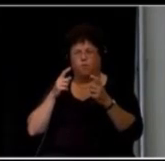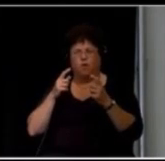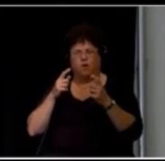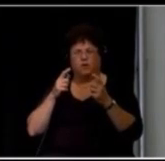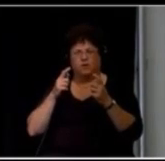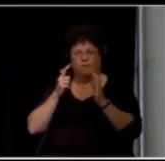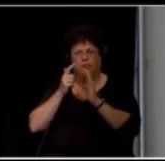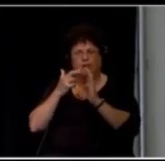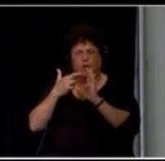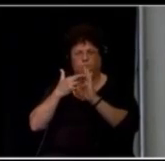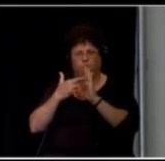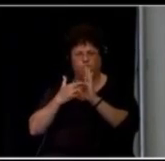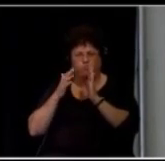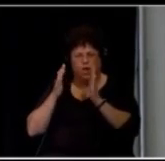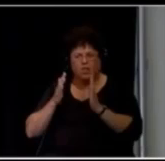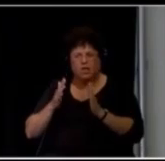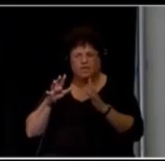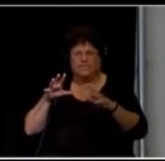accept